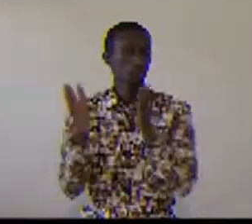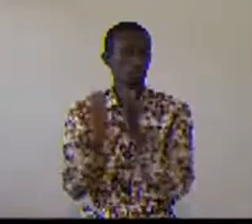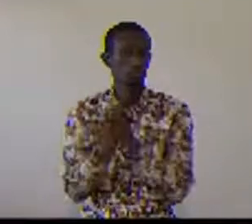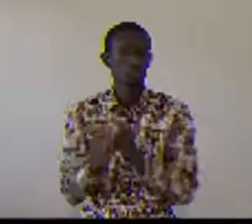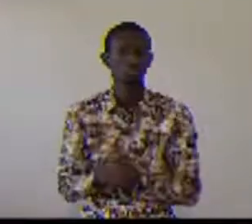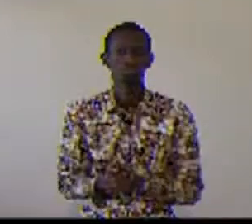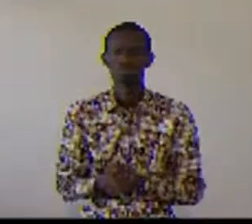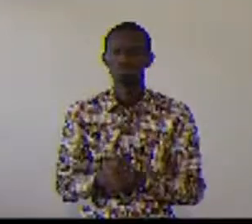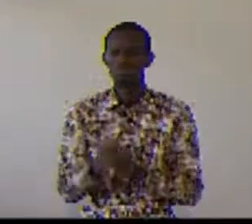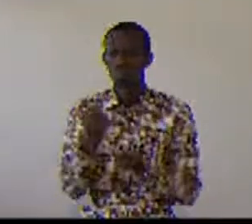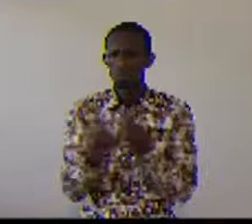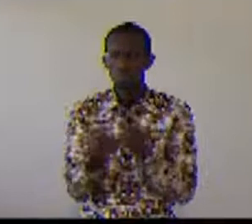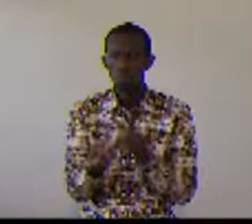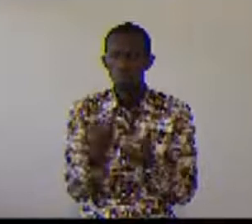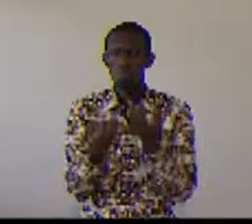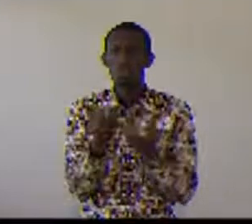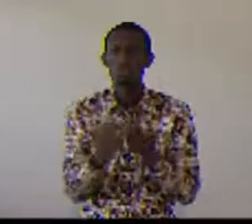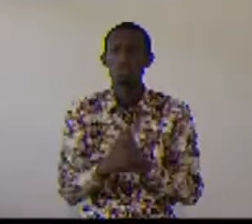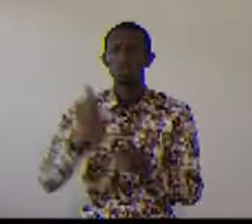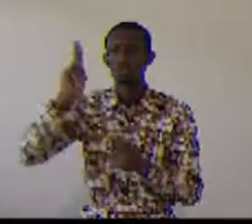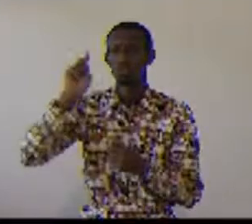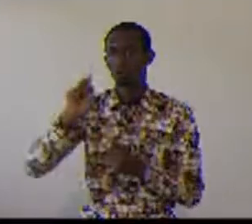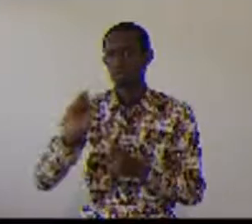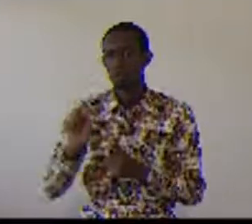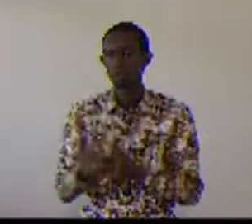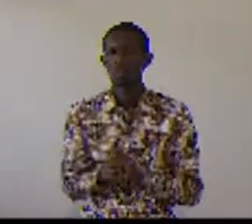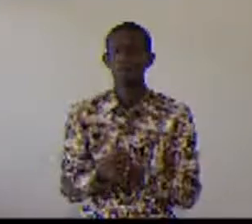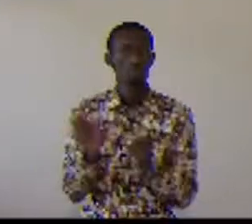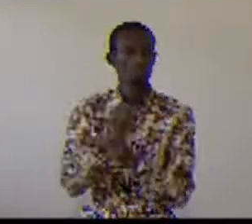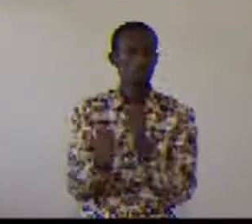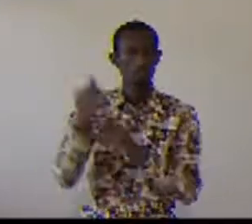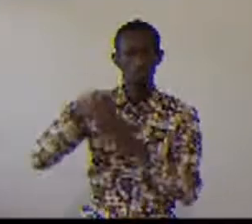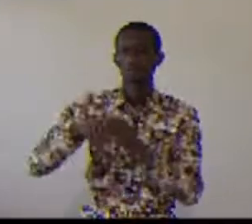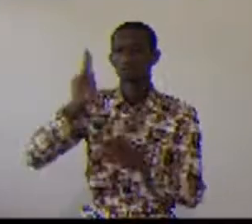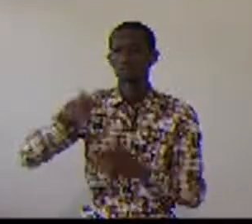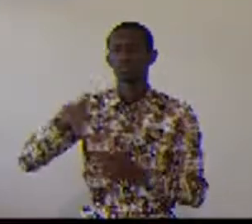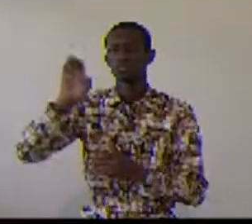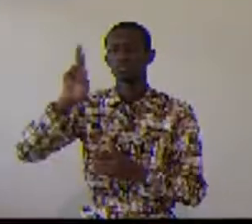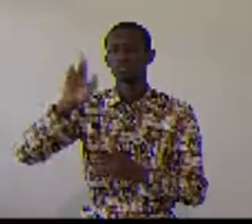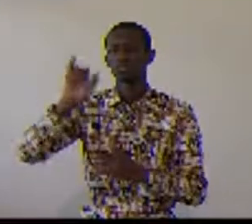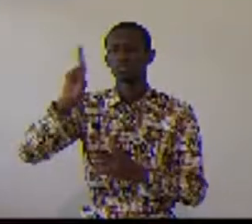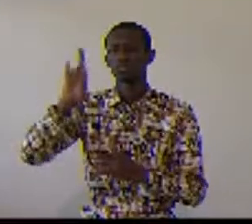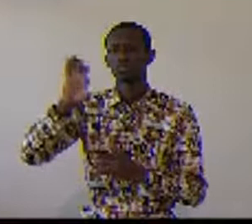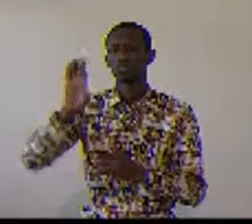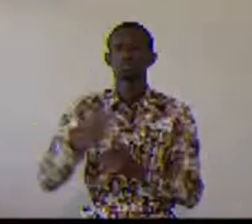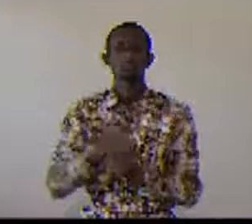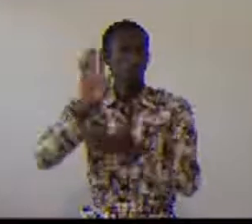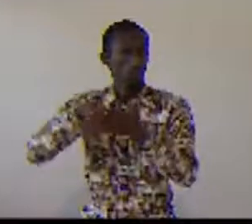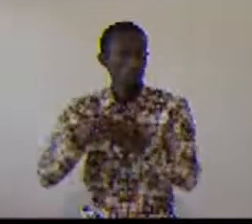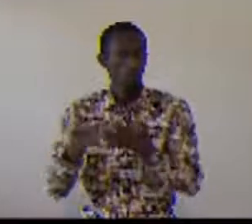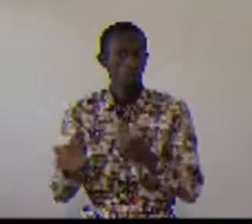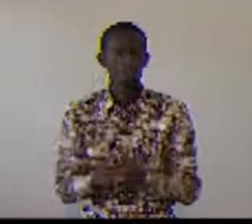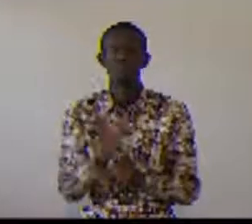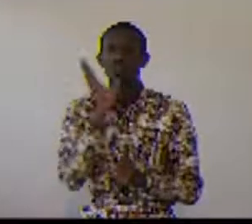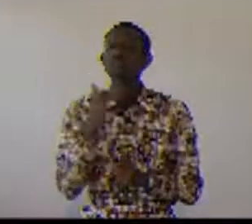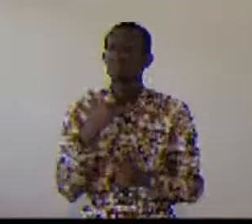how melting and boiling points vary in the periodic table. Now, let us start with property